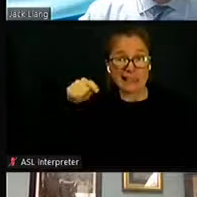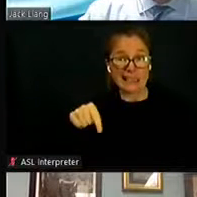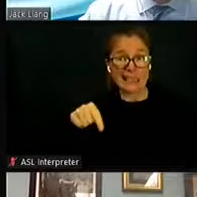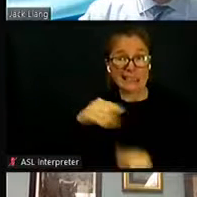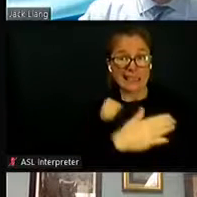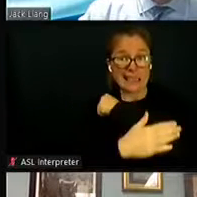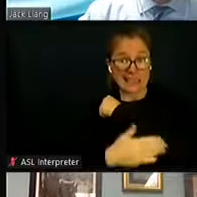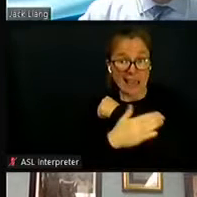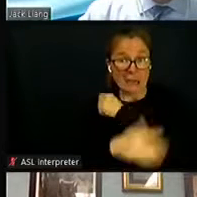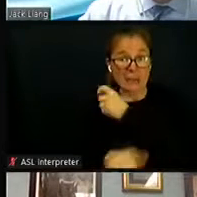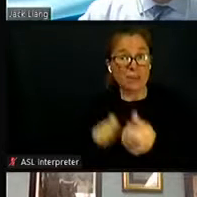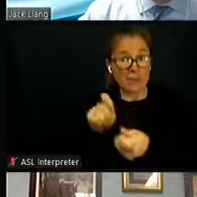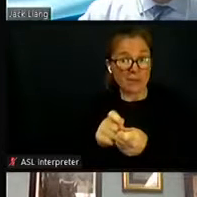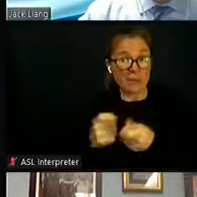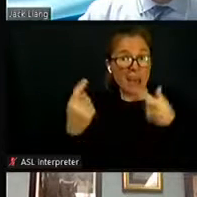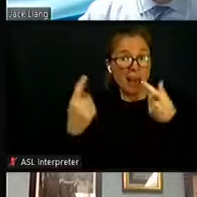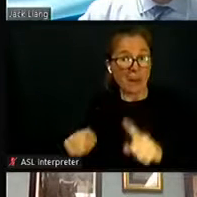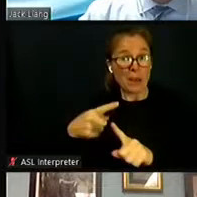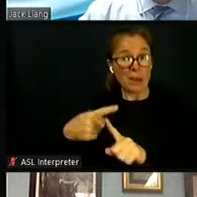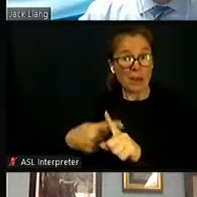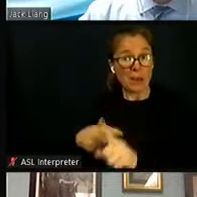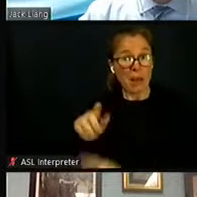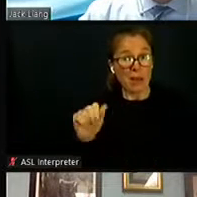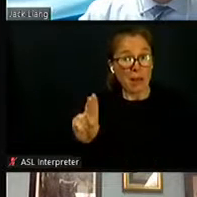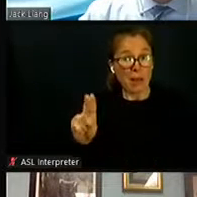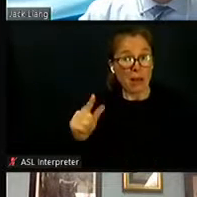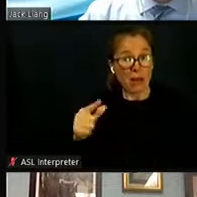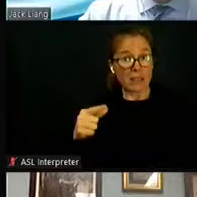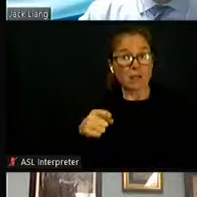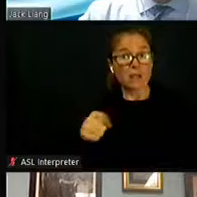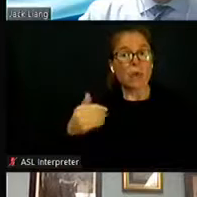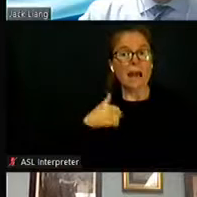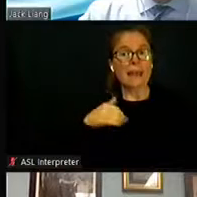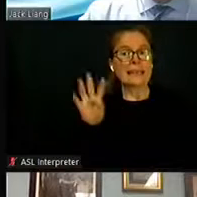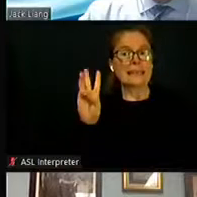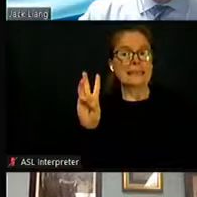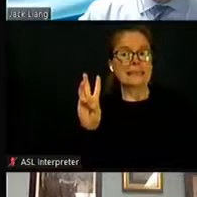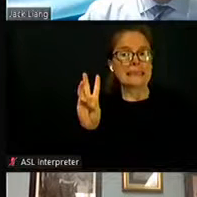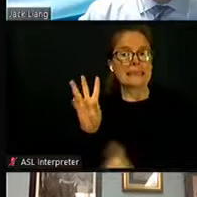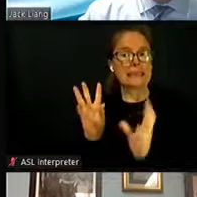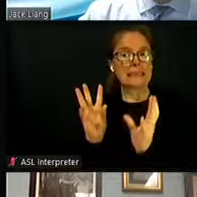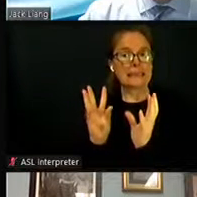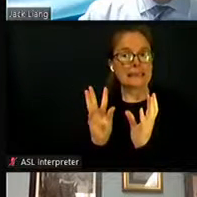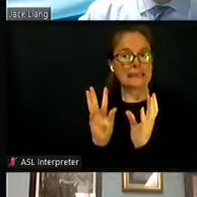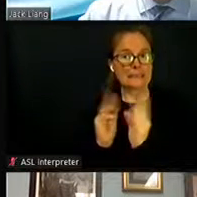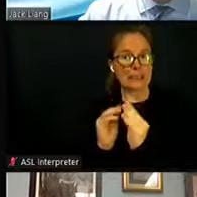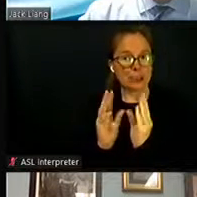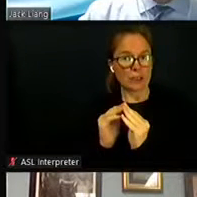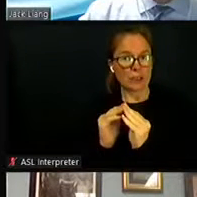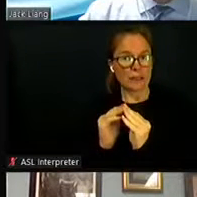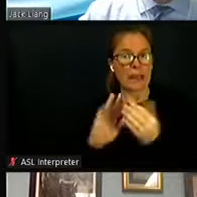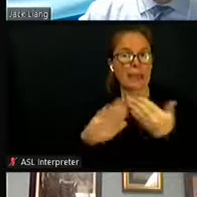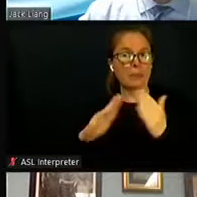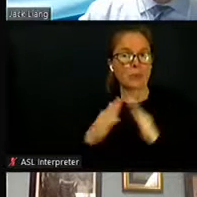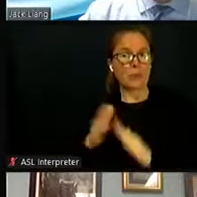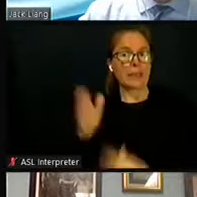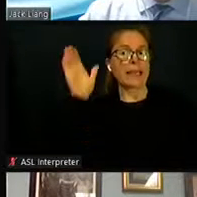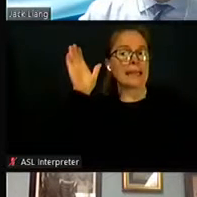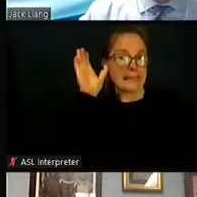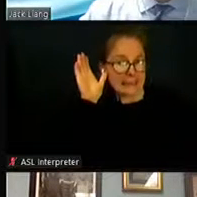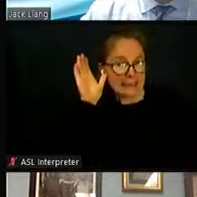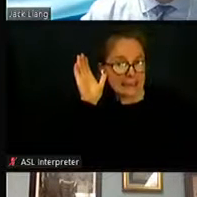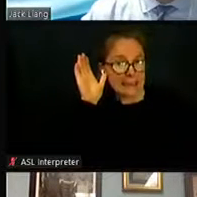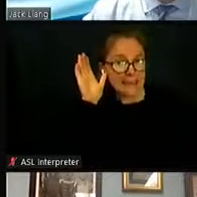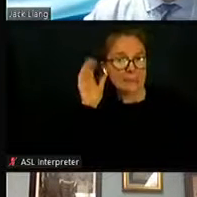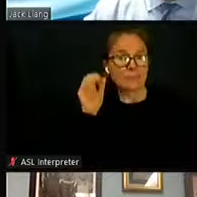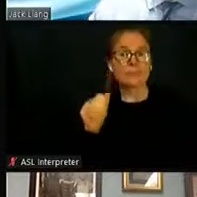in August, you all held 6 sessions of community listening sessions